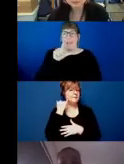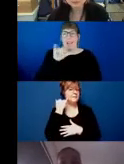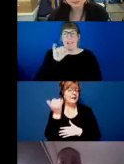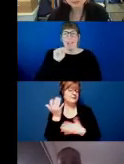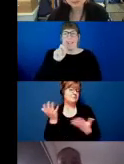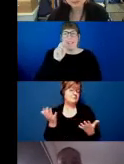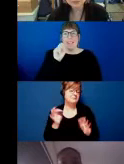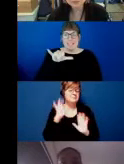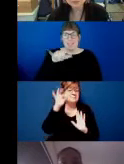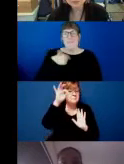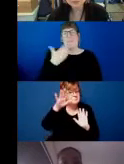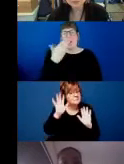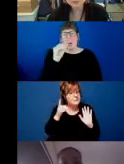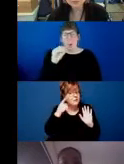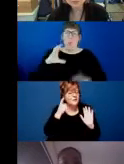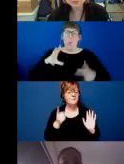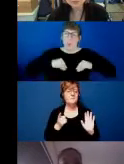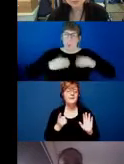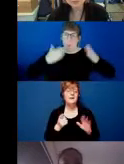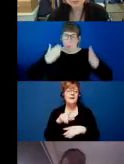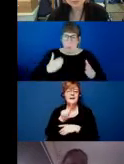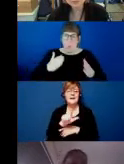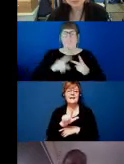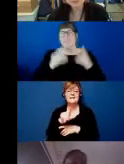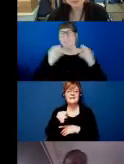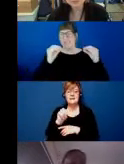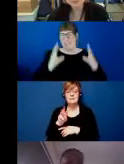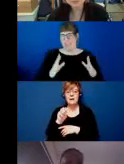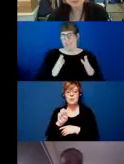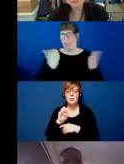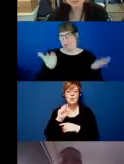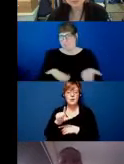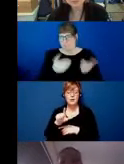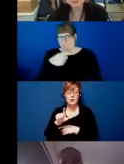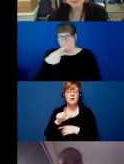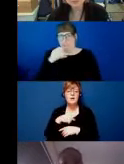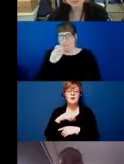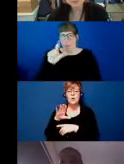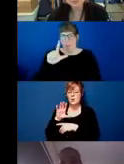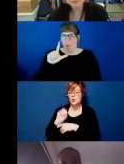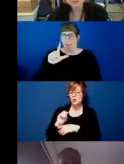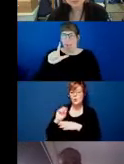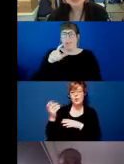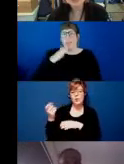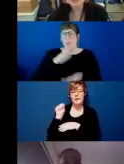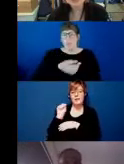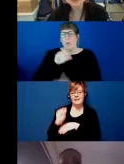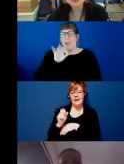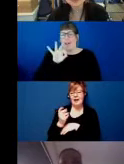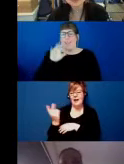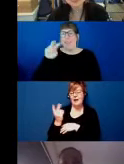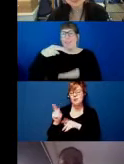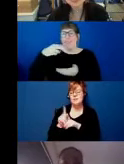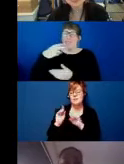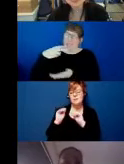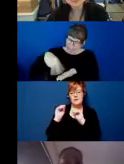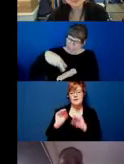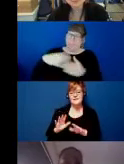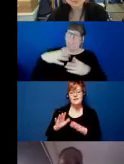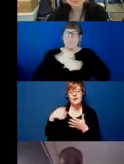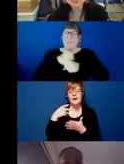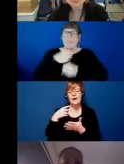of the co-owners and teachers at Powell School of Dance, referred to normally as PSOD. We're located in